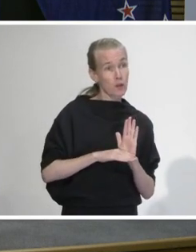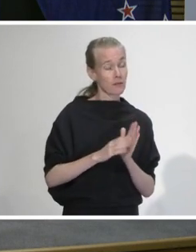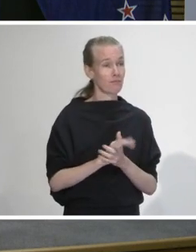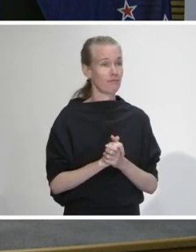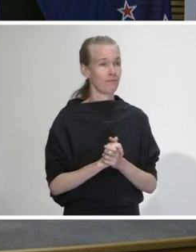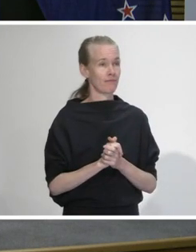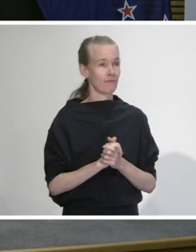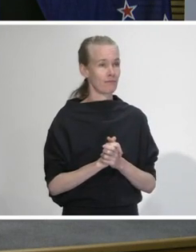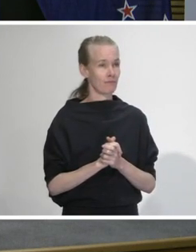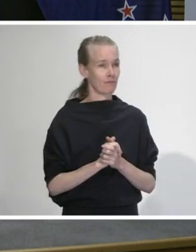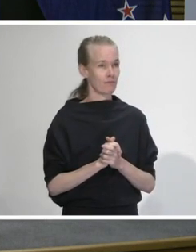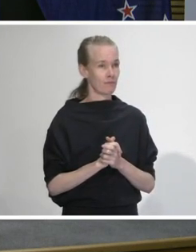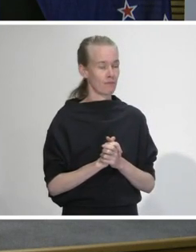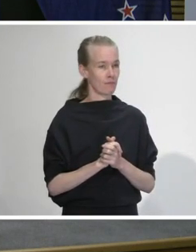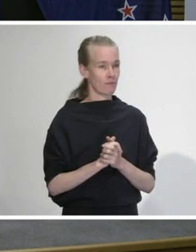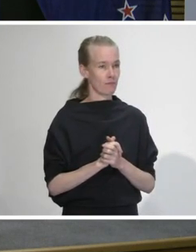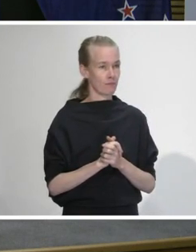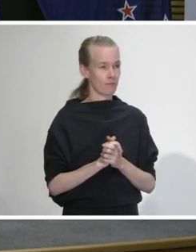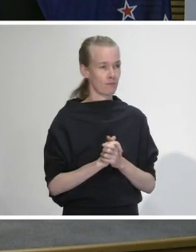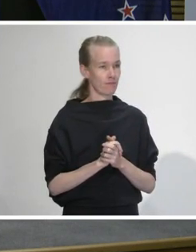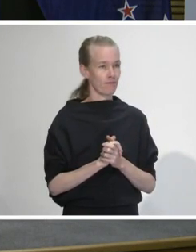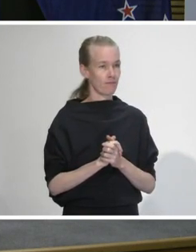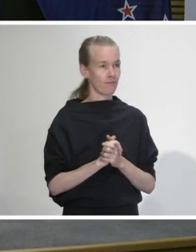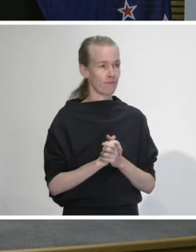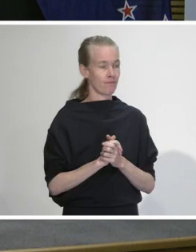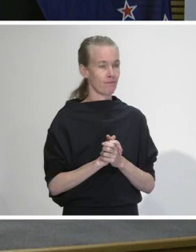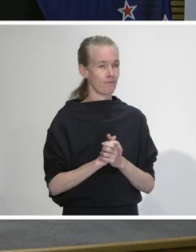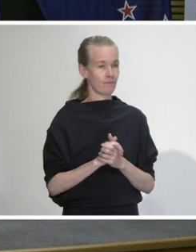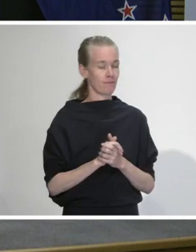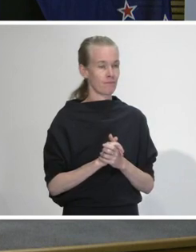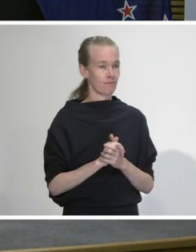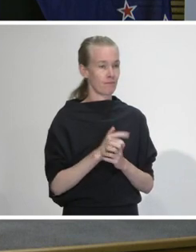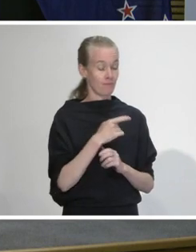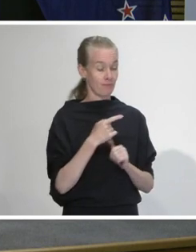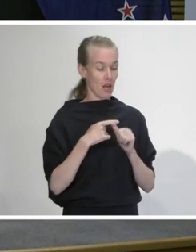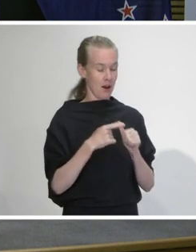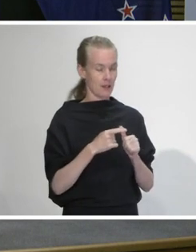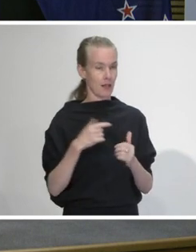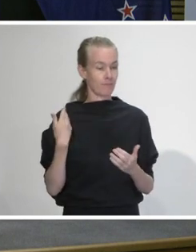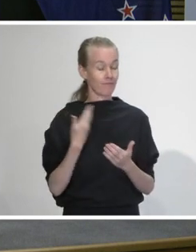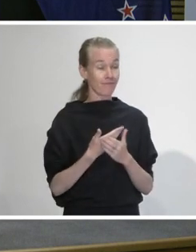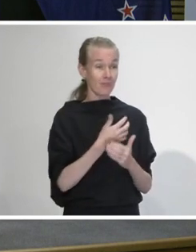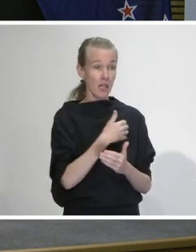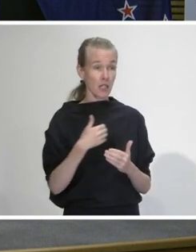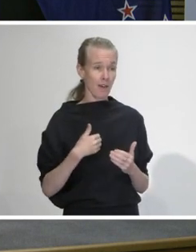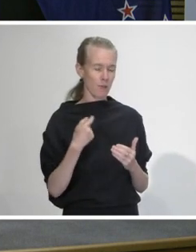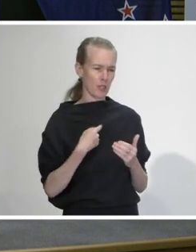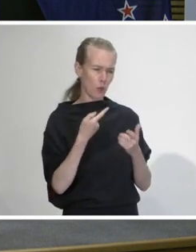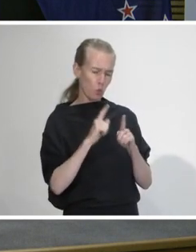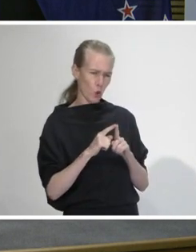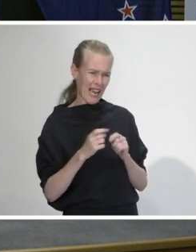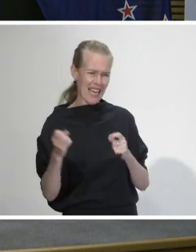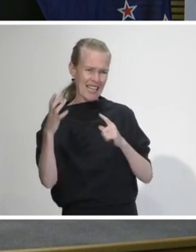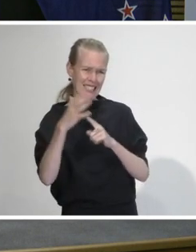in all of the assessments we've made around what is essential and not, it's all come down to how do we limit everyone's contact with one another to the